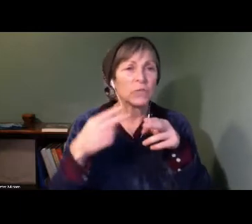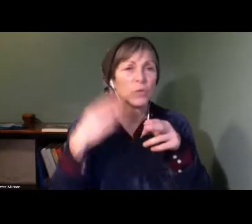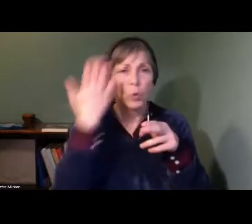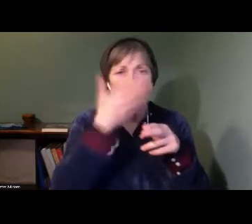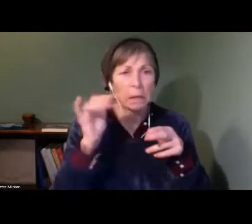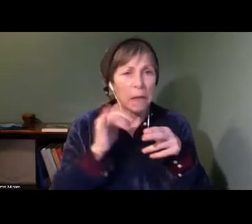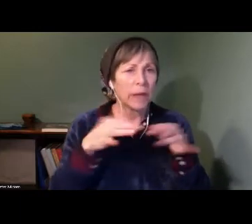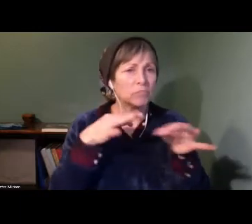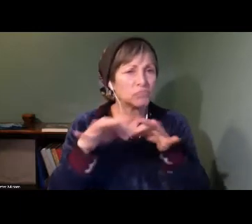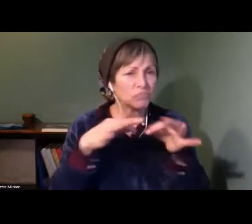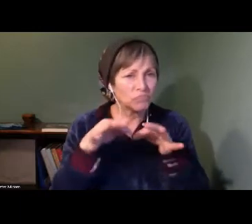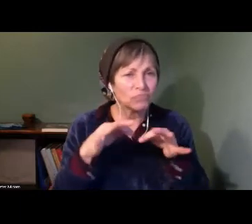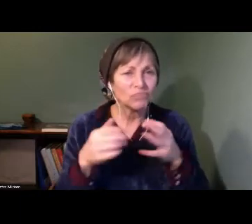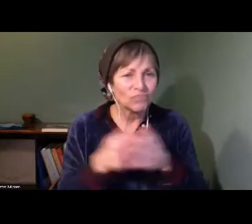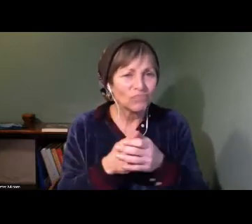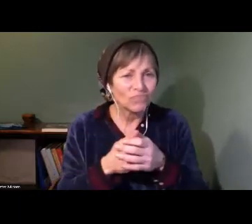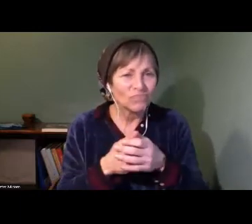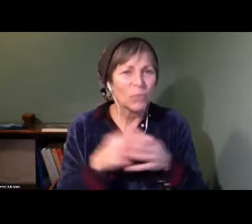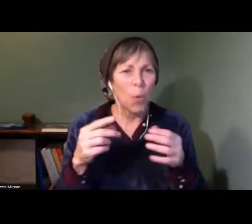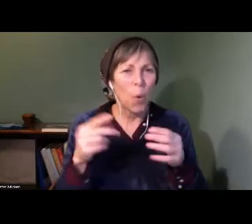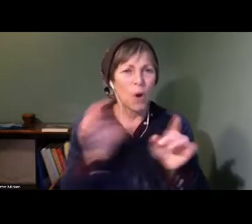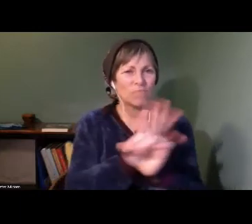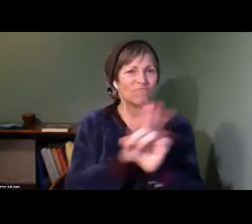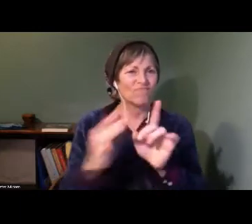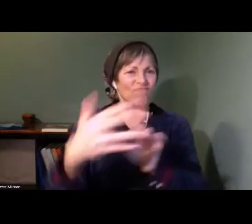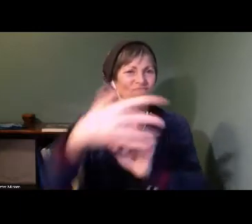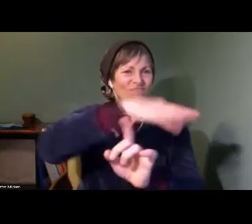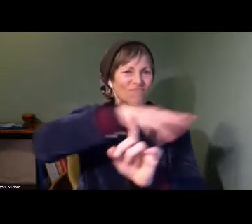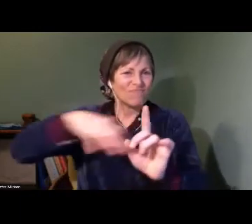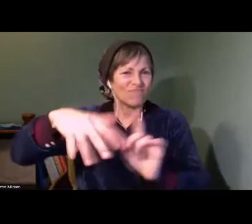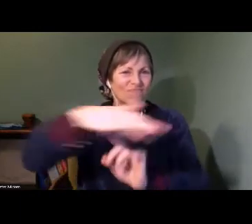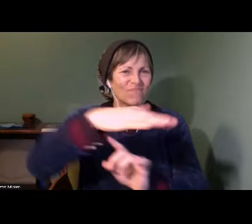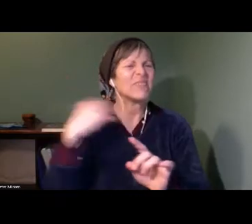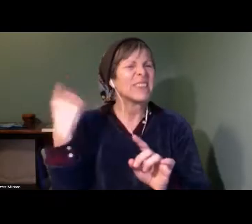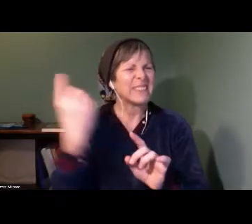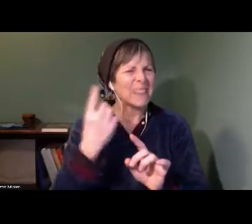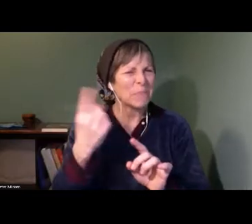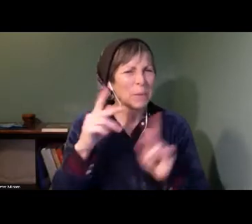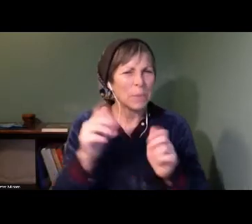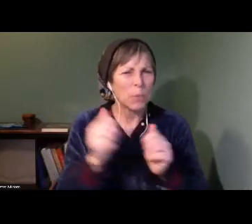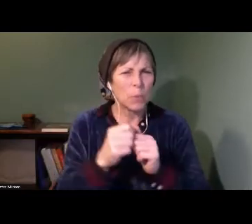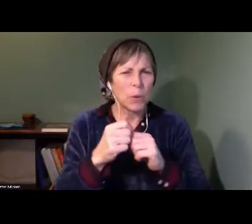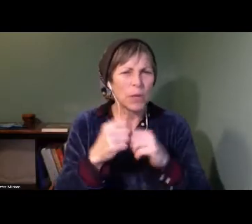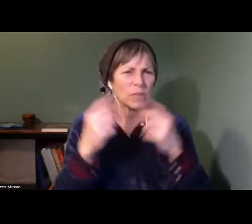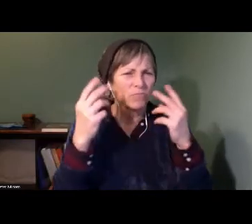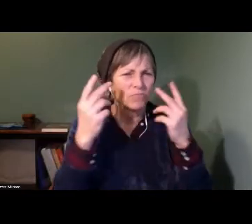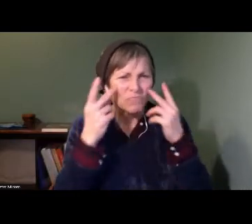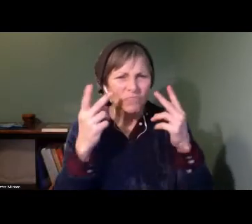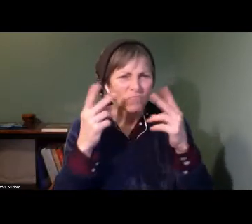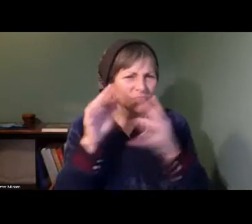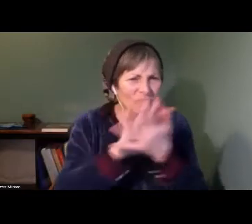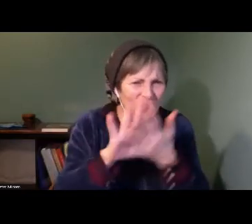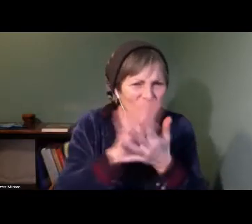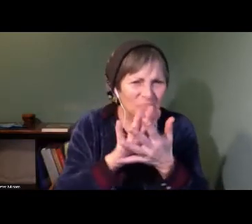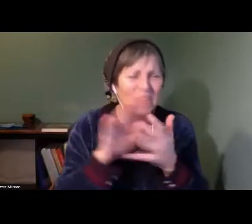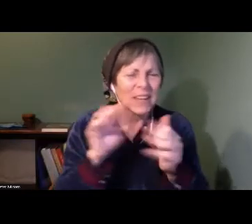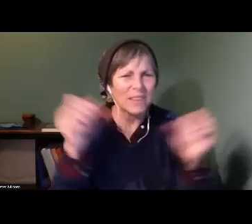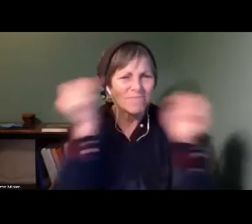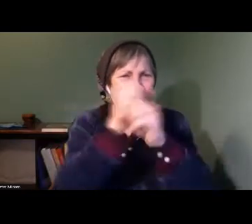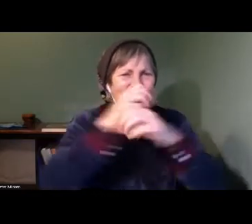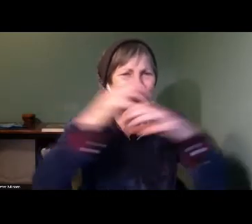of what you look like or the environment that you're in or something that can give people a sense of how to picture you when you are talking.